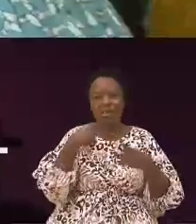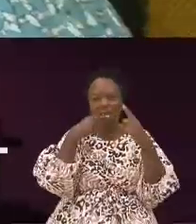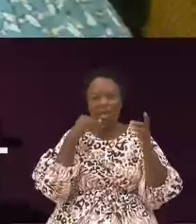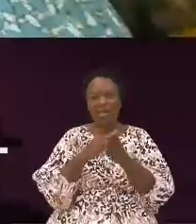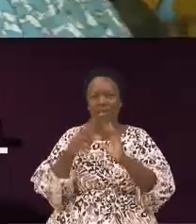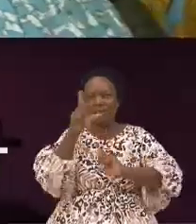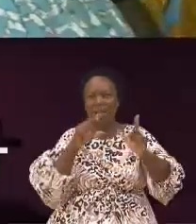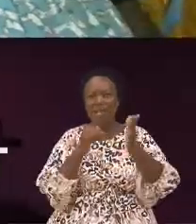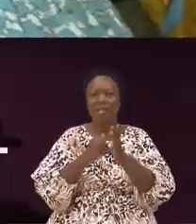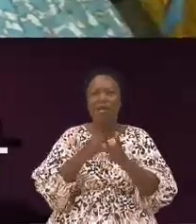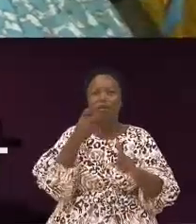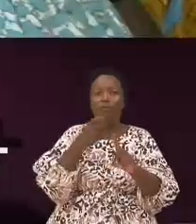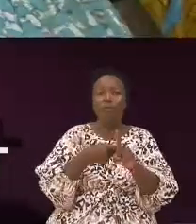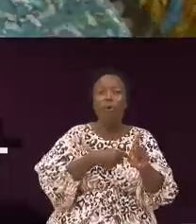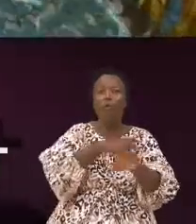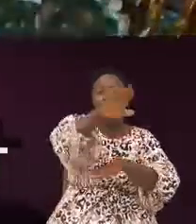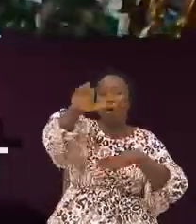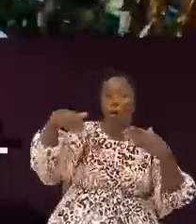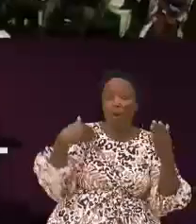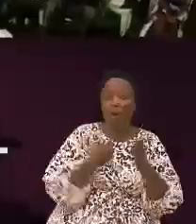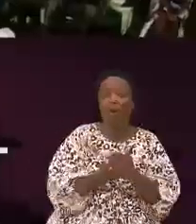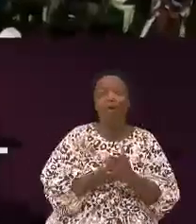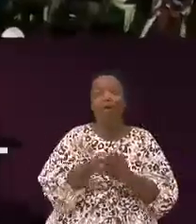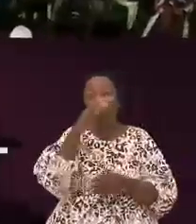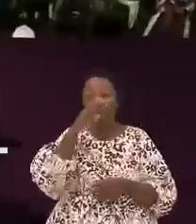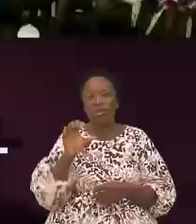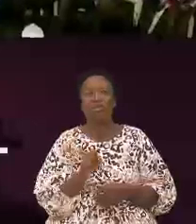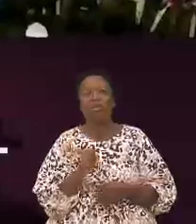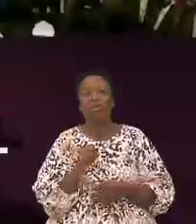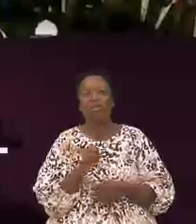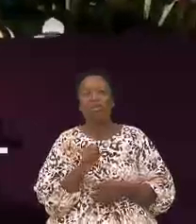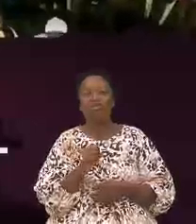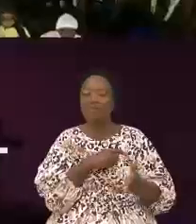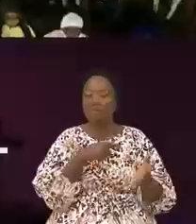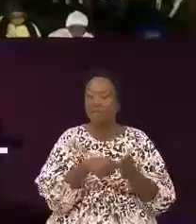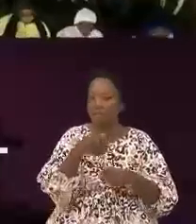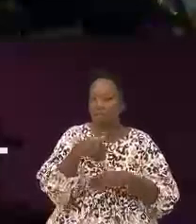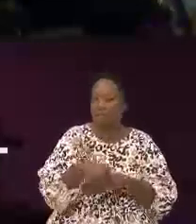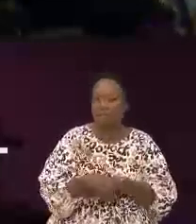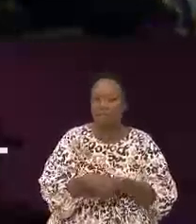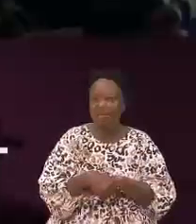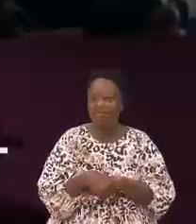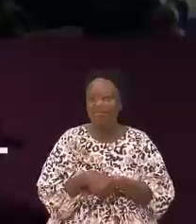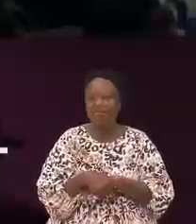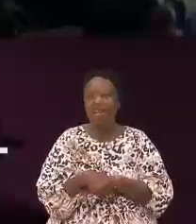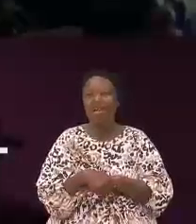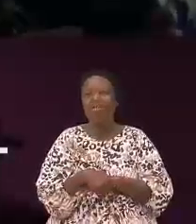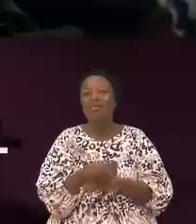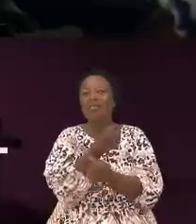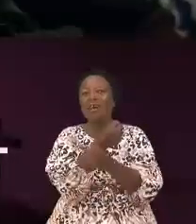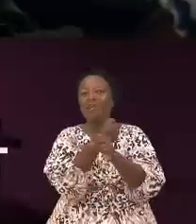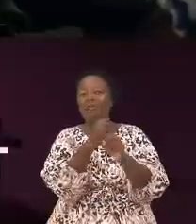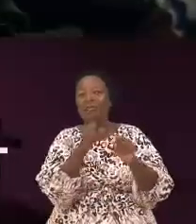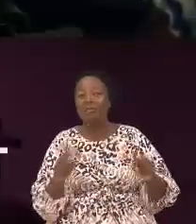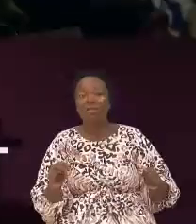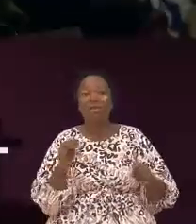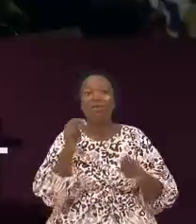it for yourself. How many? All curses. Say it out aloud. All